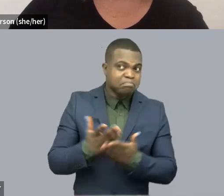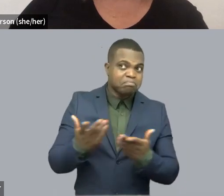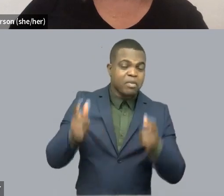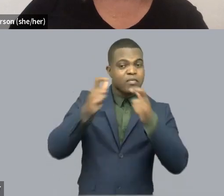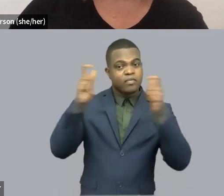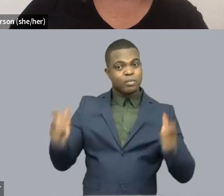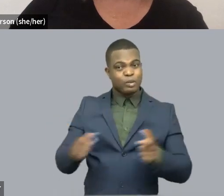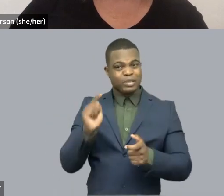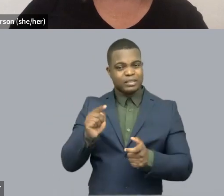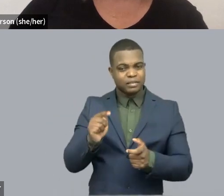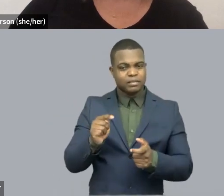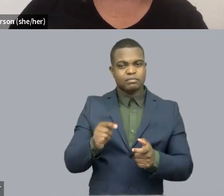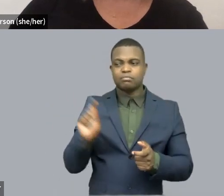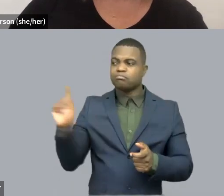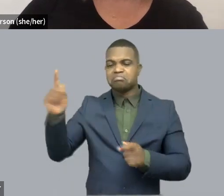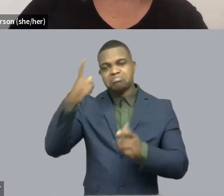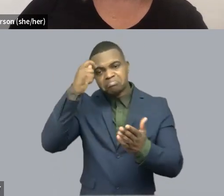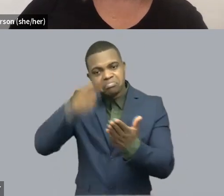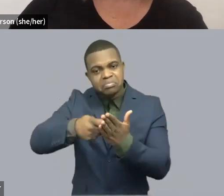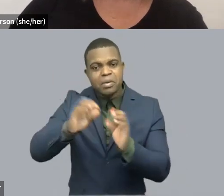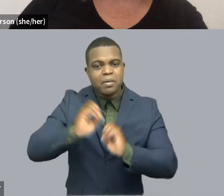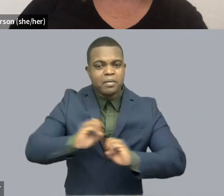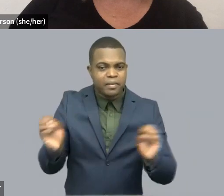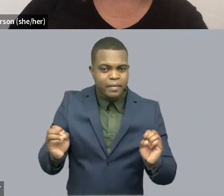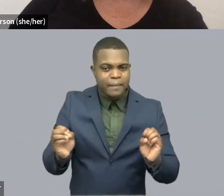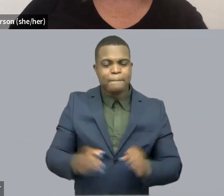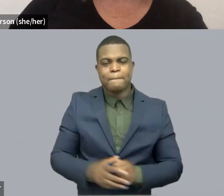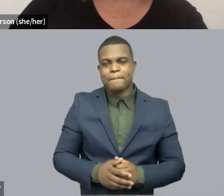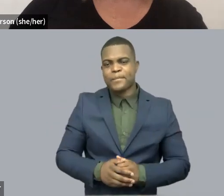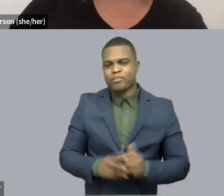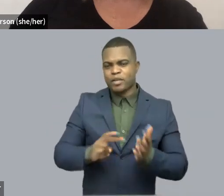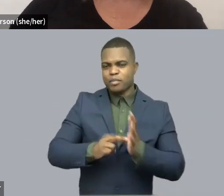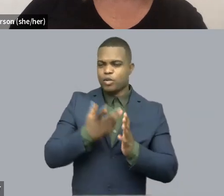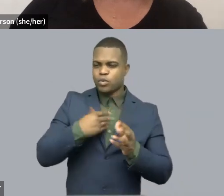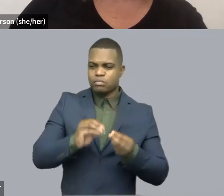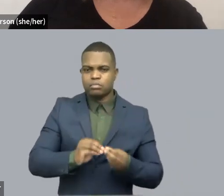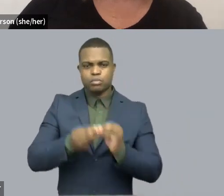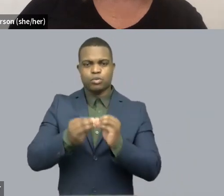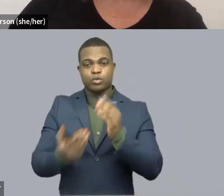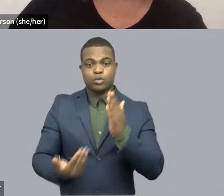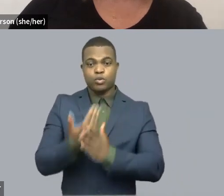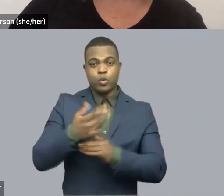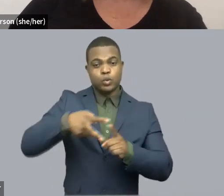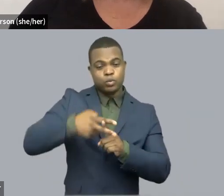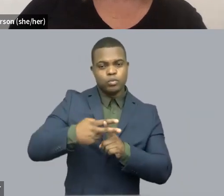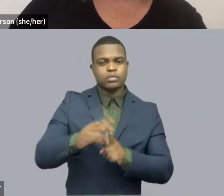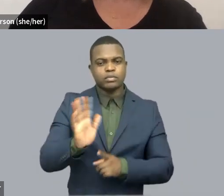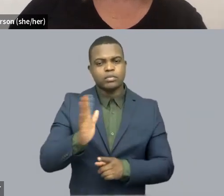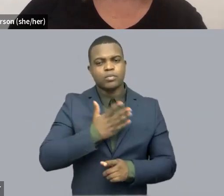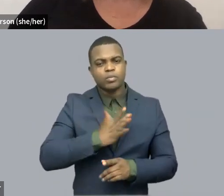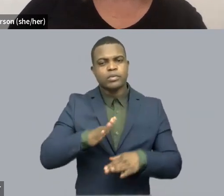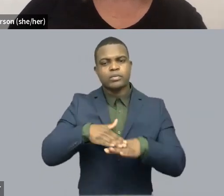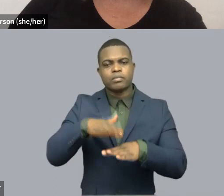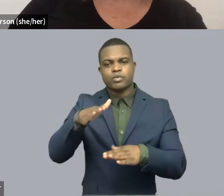tools. We need to apply what is out there. To apply what is out there, and this is where I go back to the need to raise awareness, is